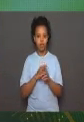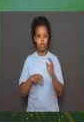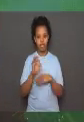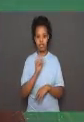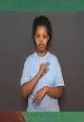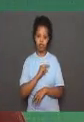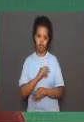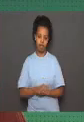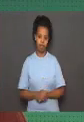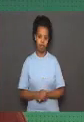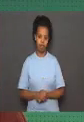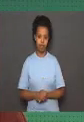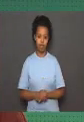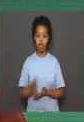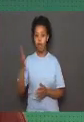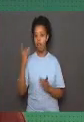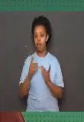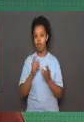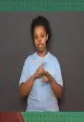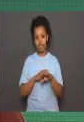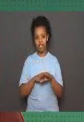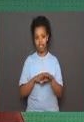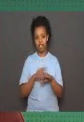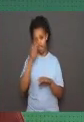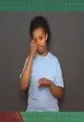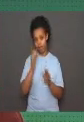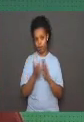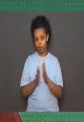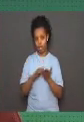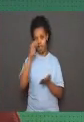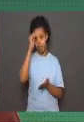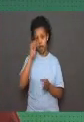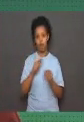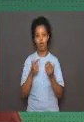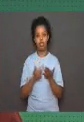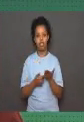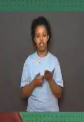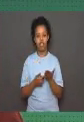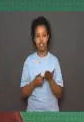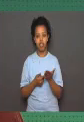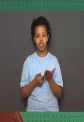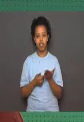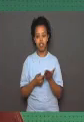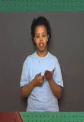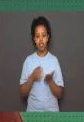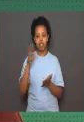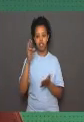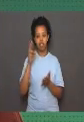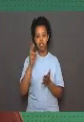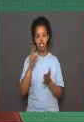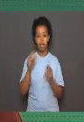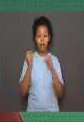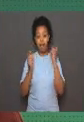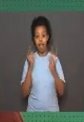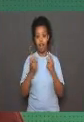behavior. In our last lesson, we learned about the response to stimulus